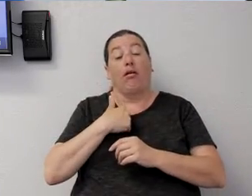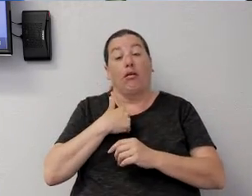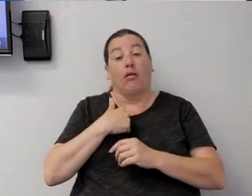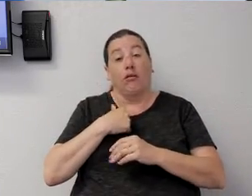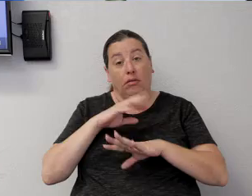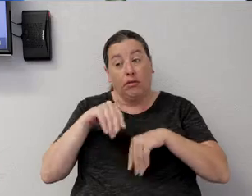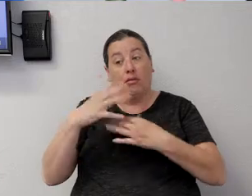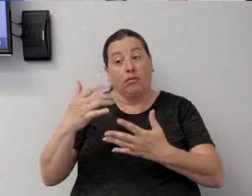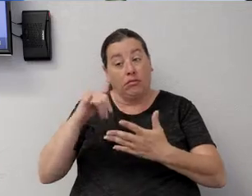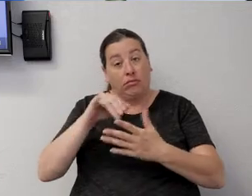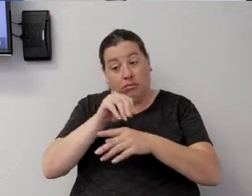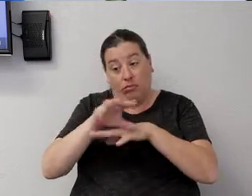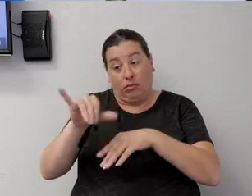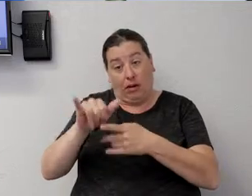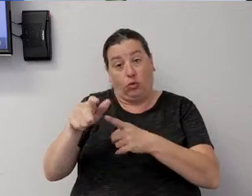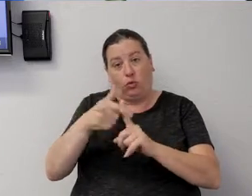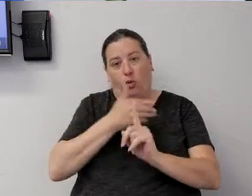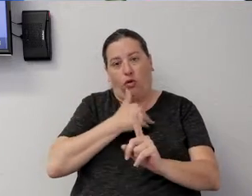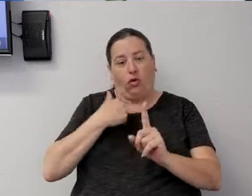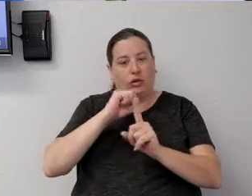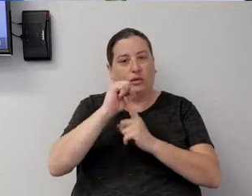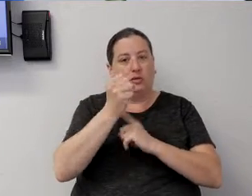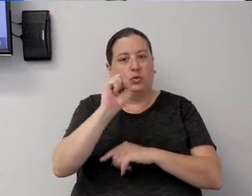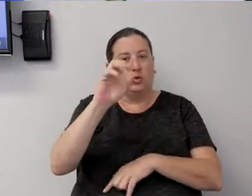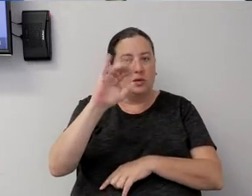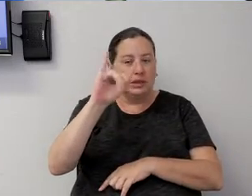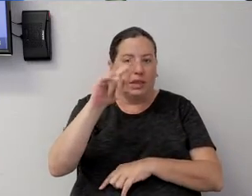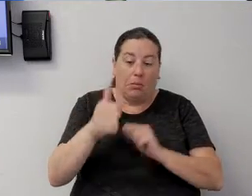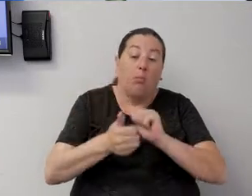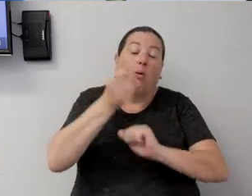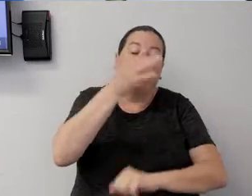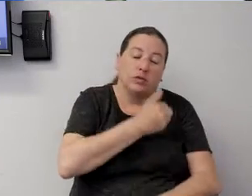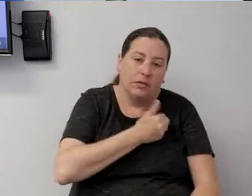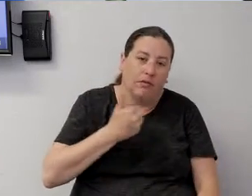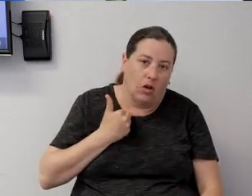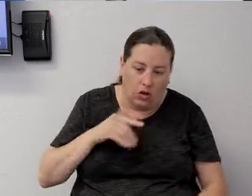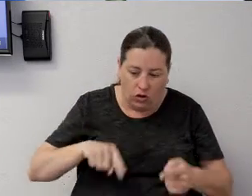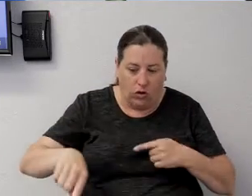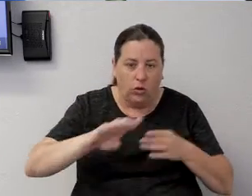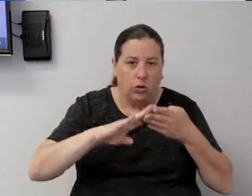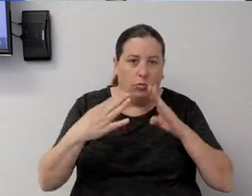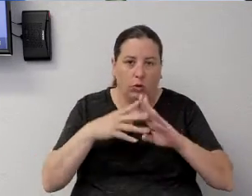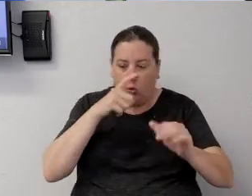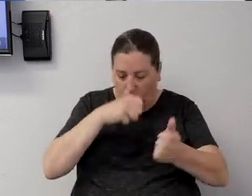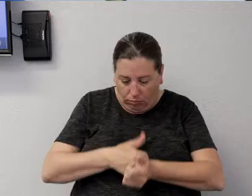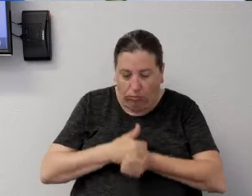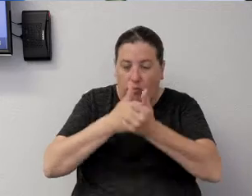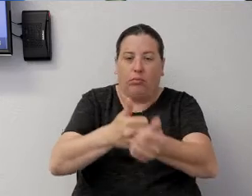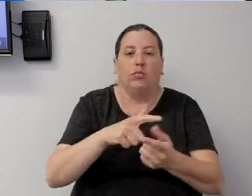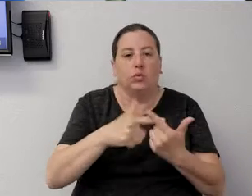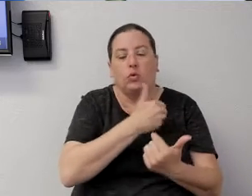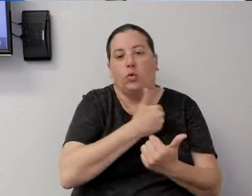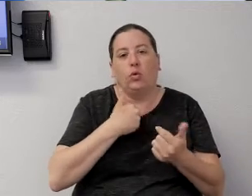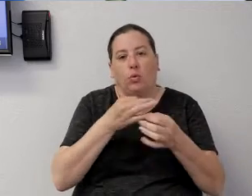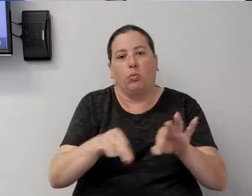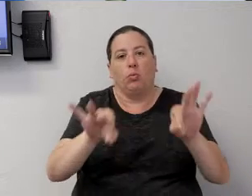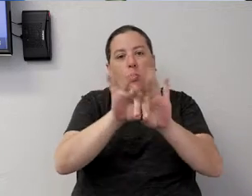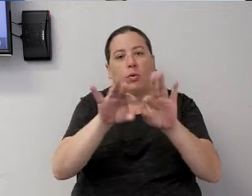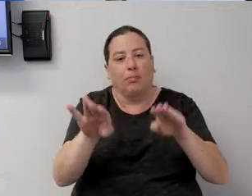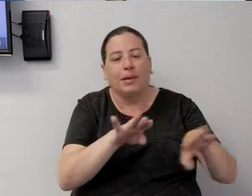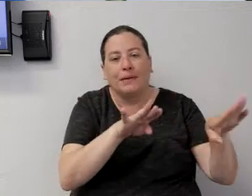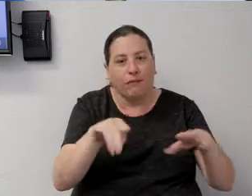our society and most of our society adhering to those important